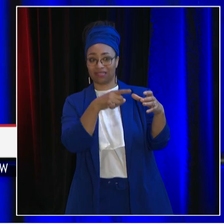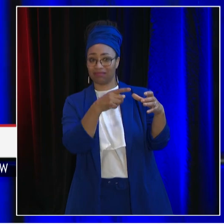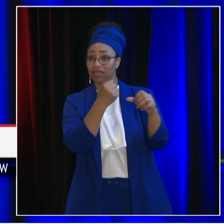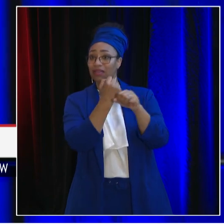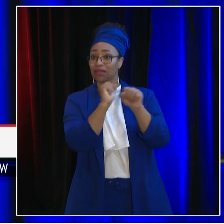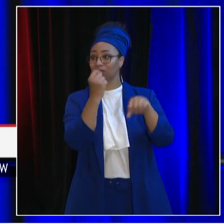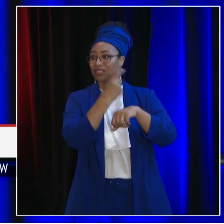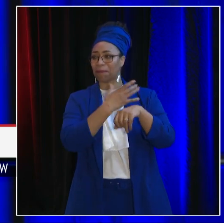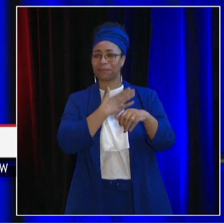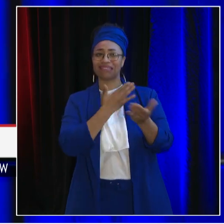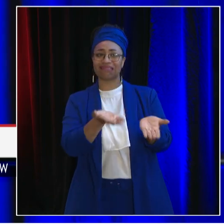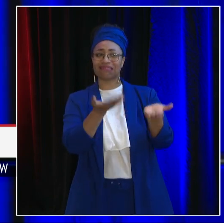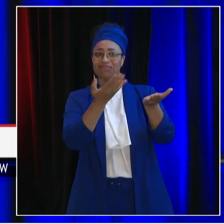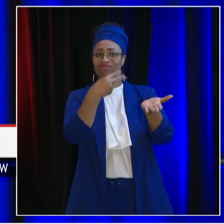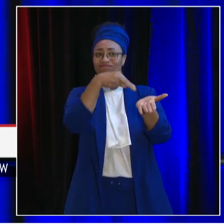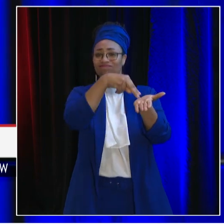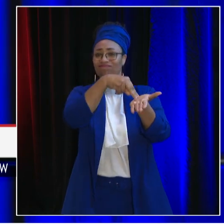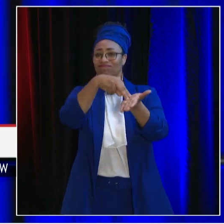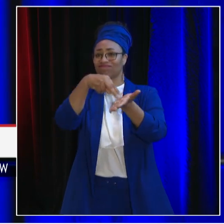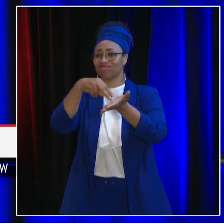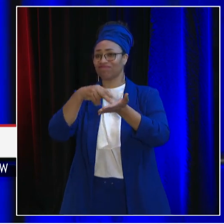commissioners.